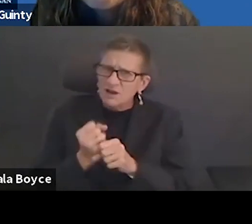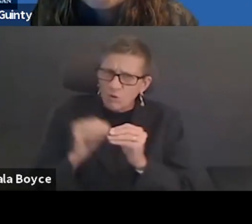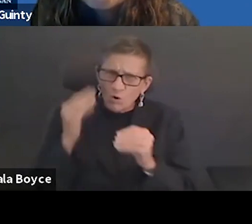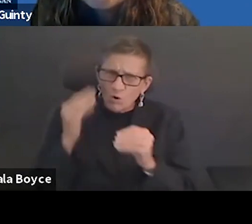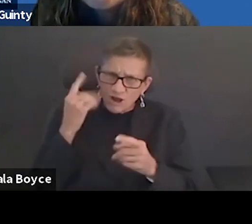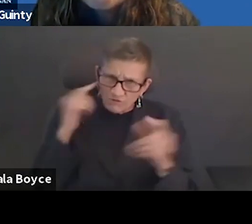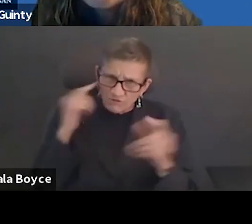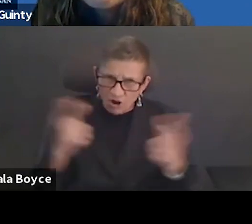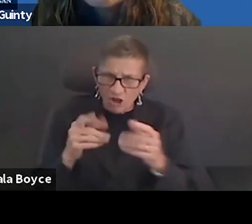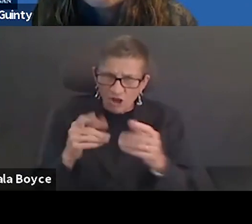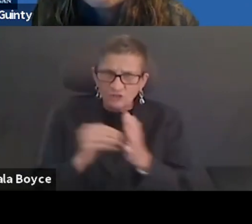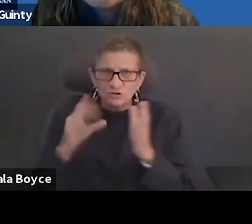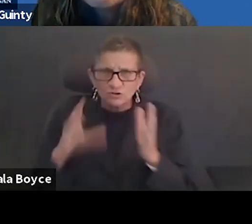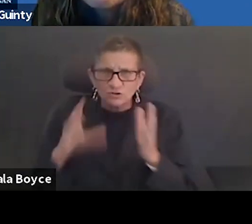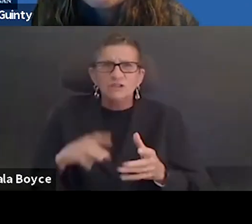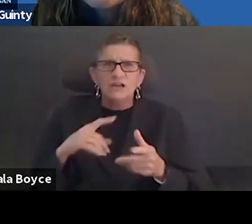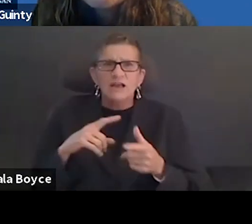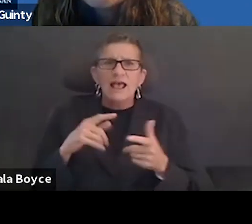a strategic